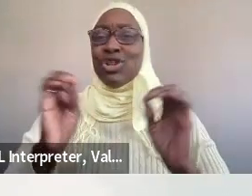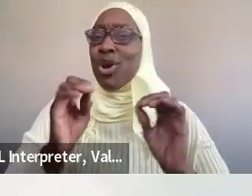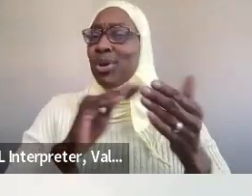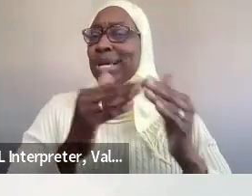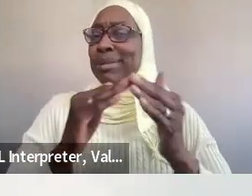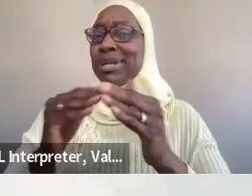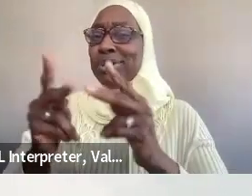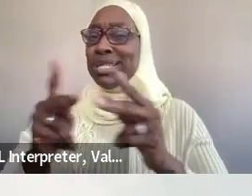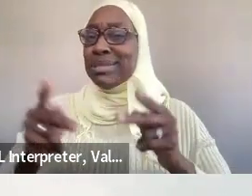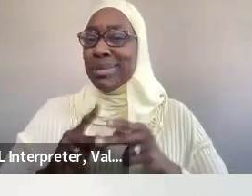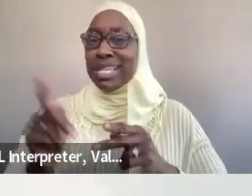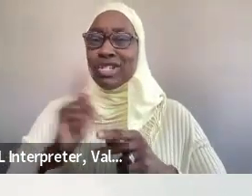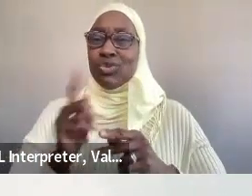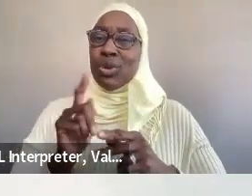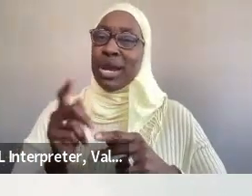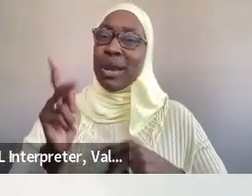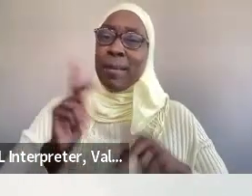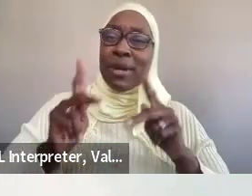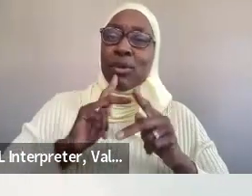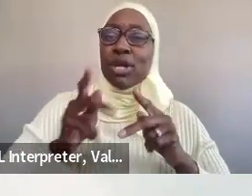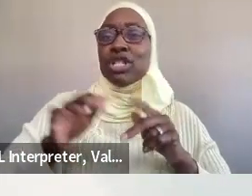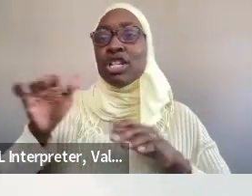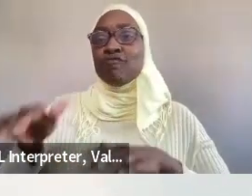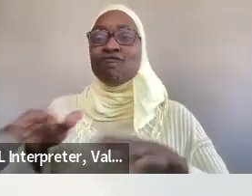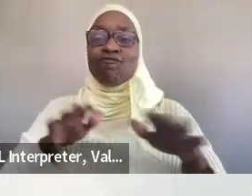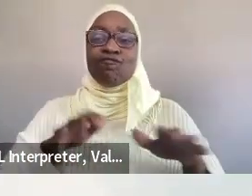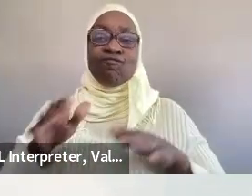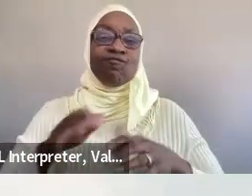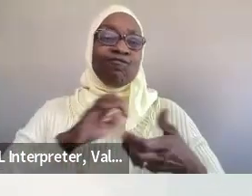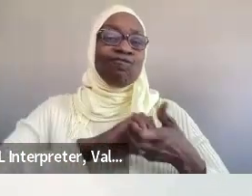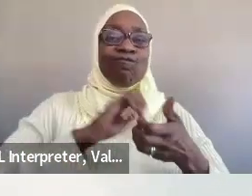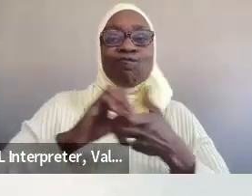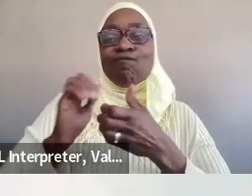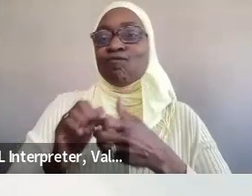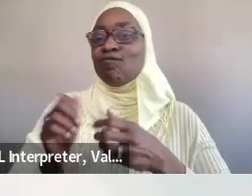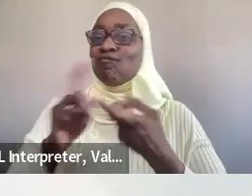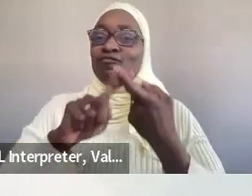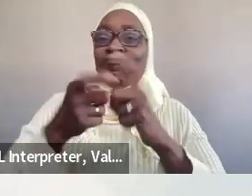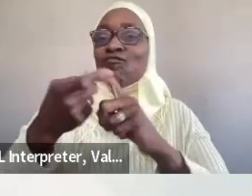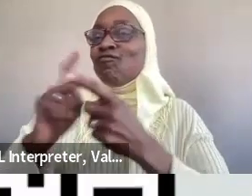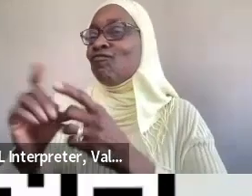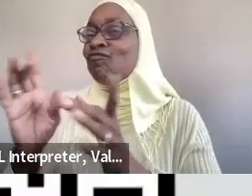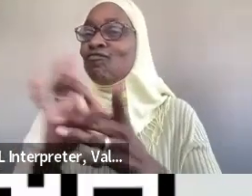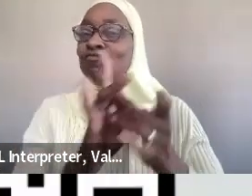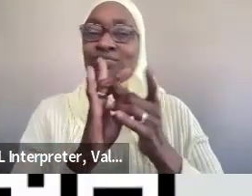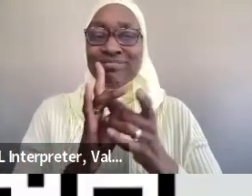with one another and host events or anything like that. So that's definitely, I would say, our biggest long-term goal.